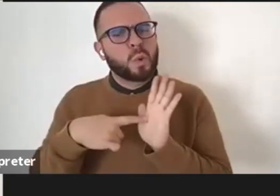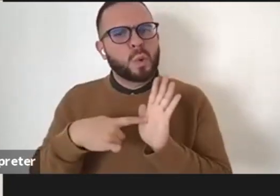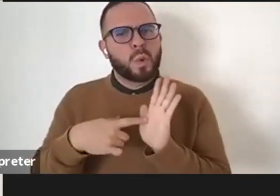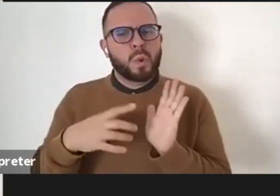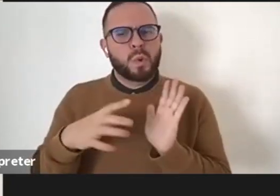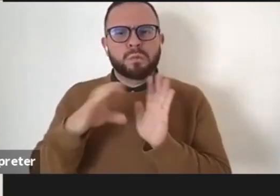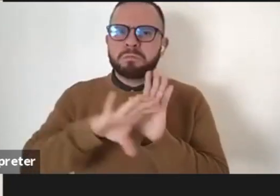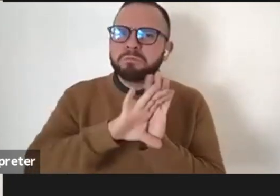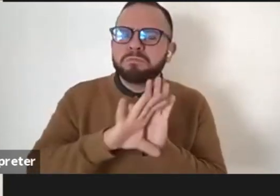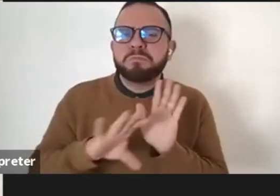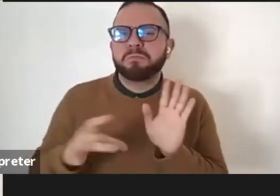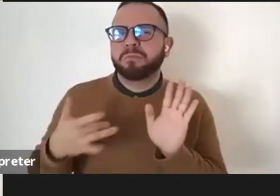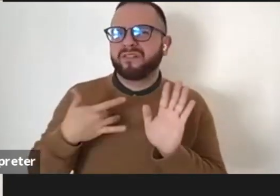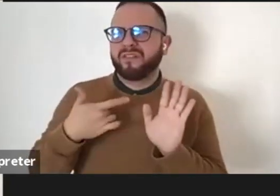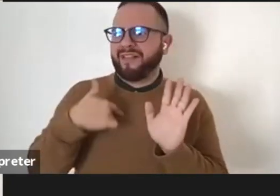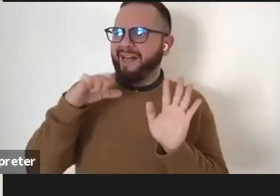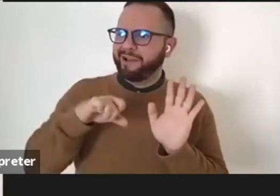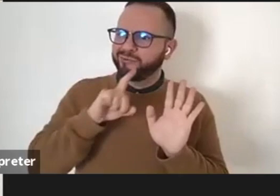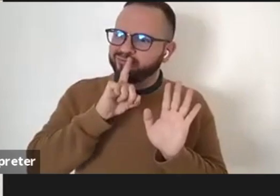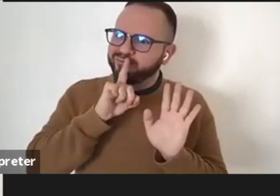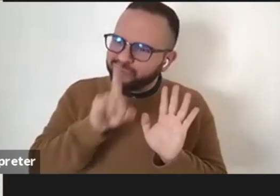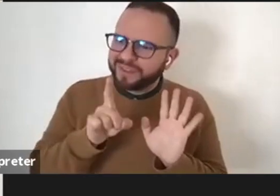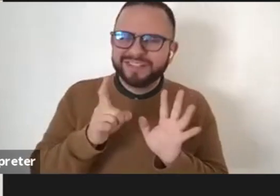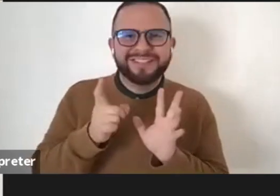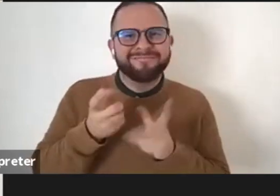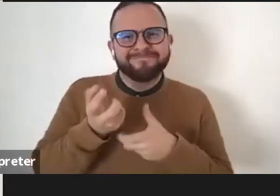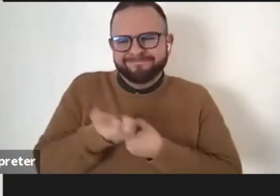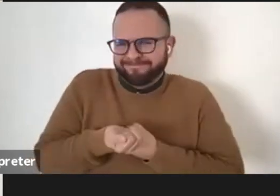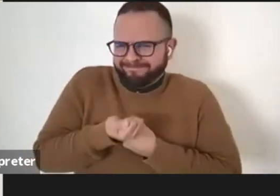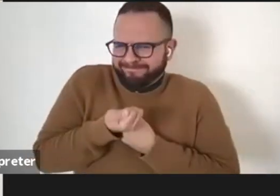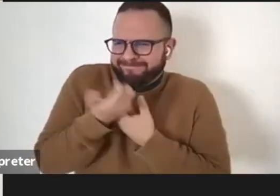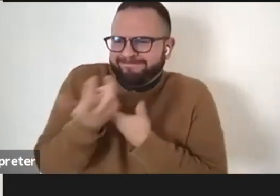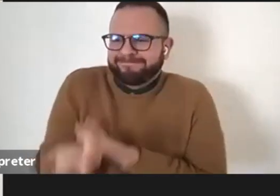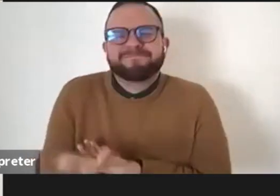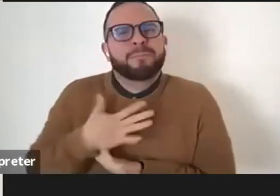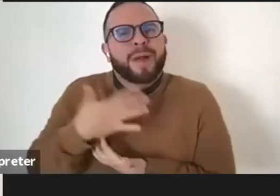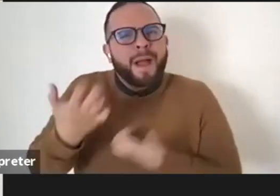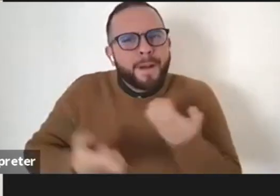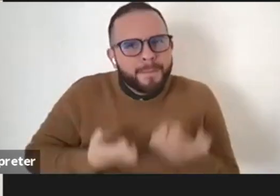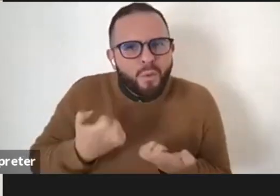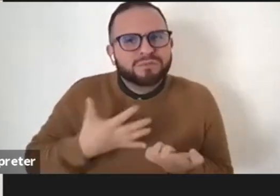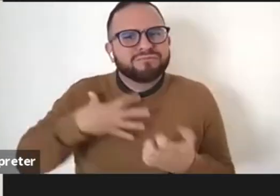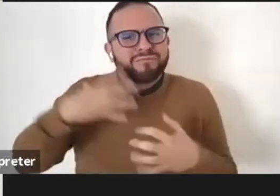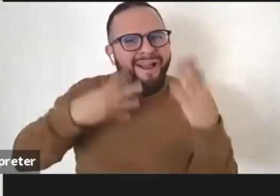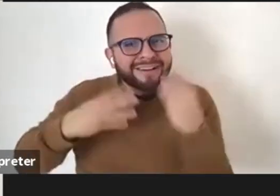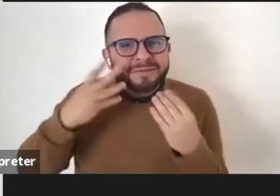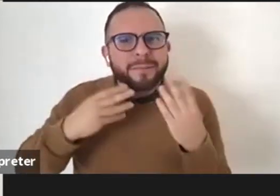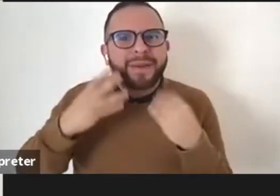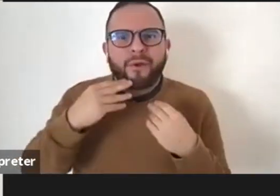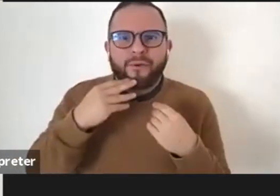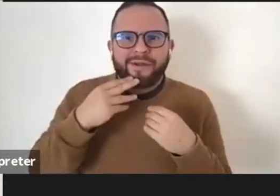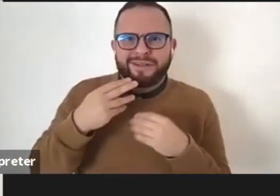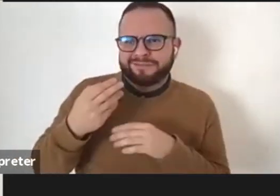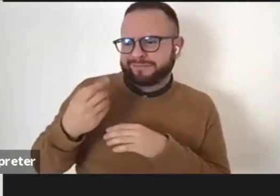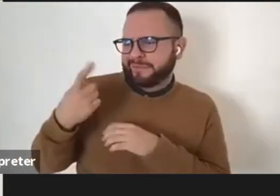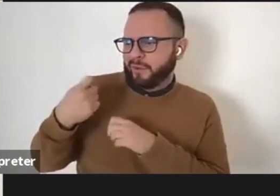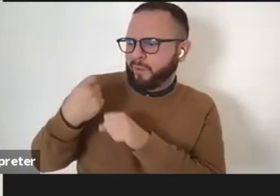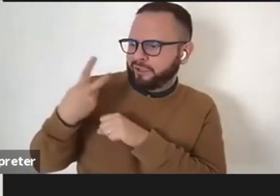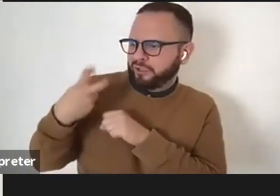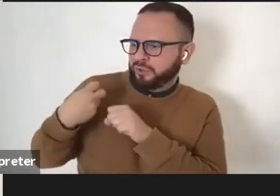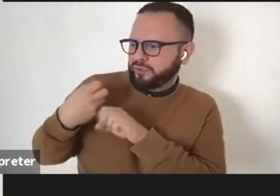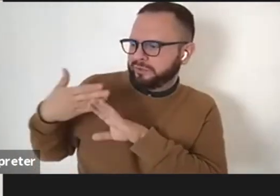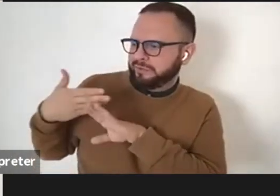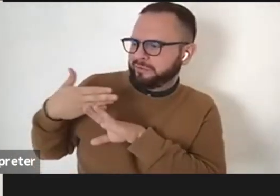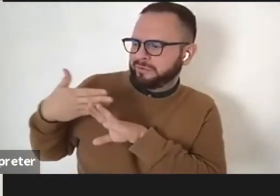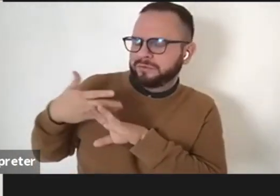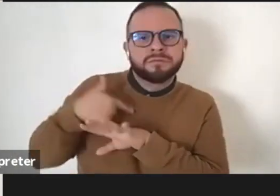give certain emotions and certain experience that I've had in the few years before that in my life, and I could just basically